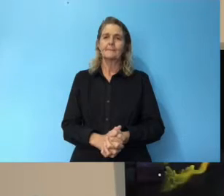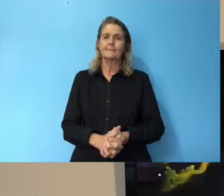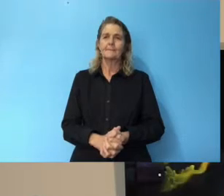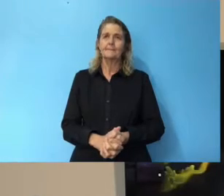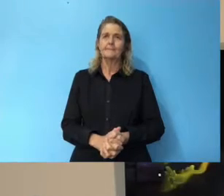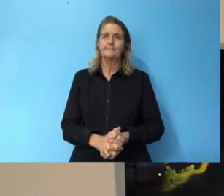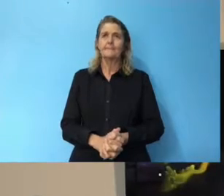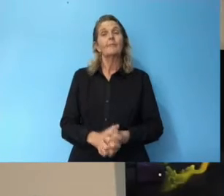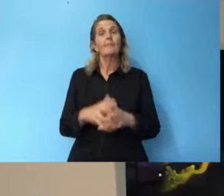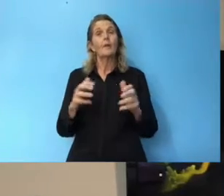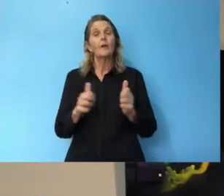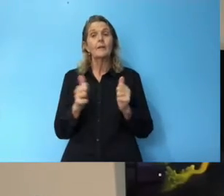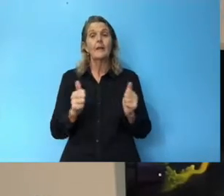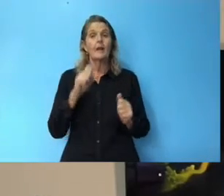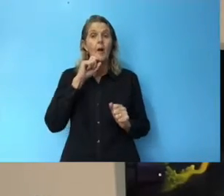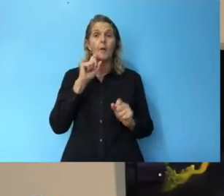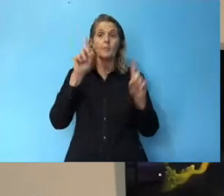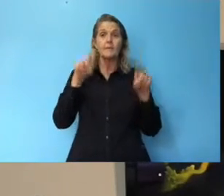Okay, I'm going to give it a little spray with water, and